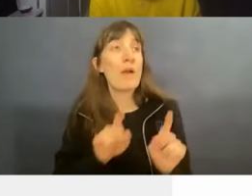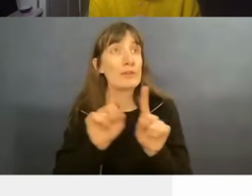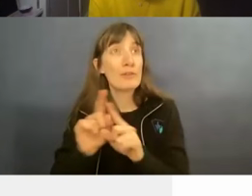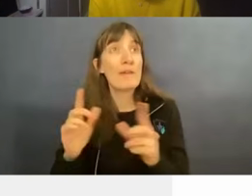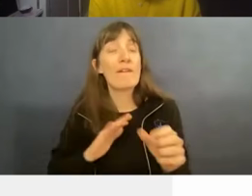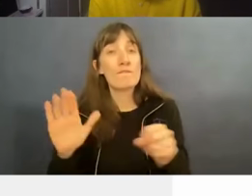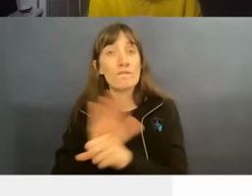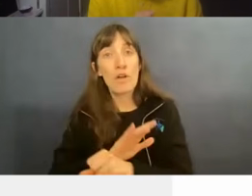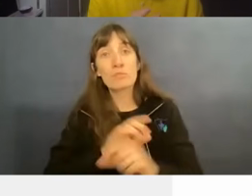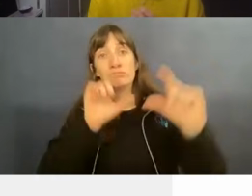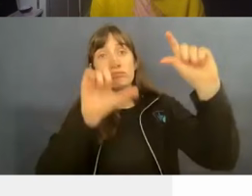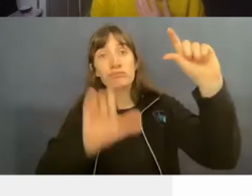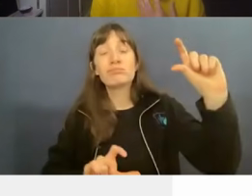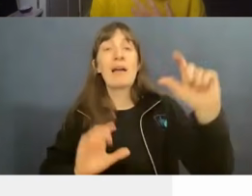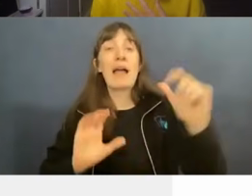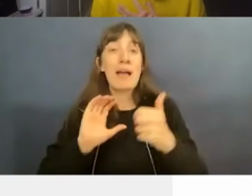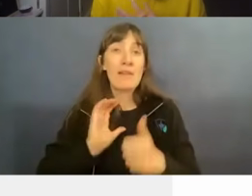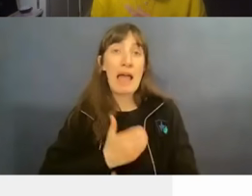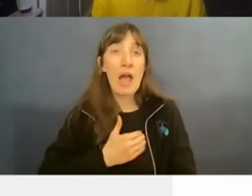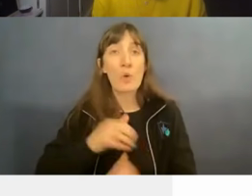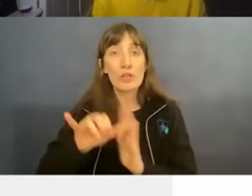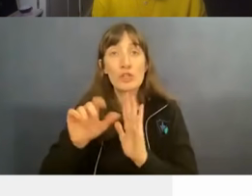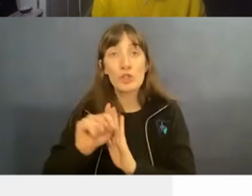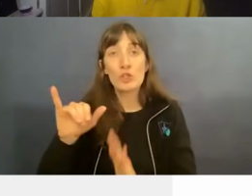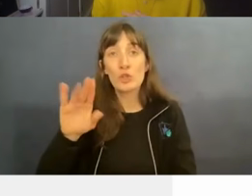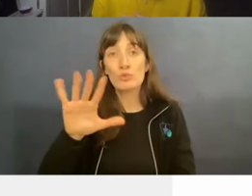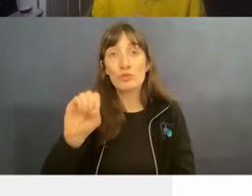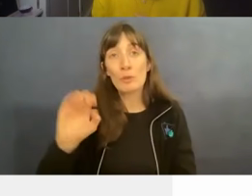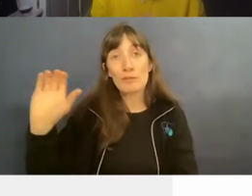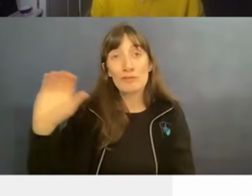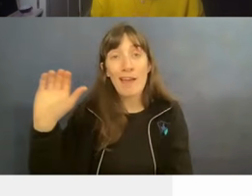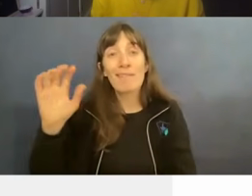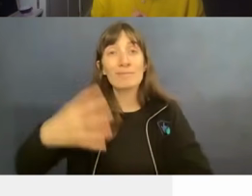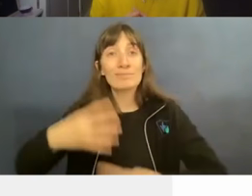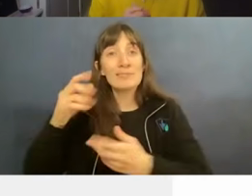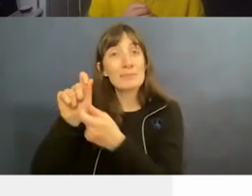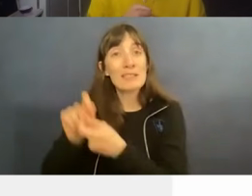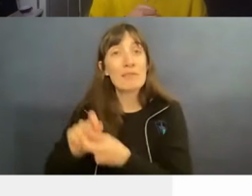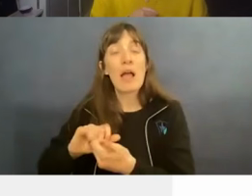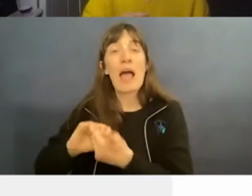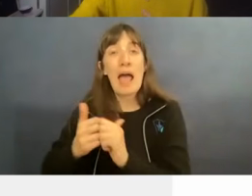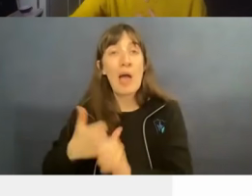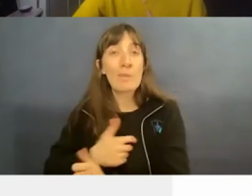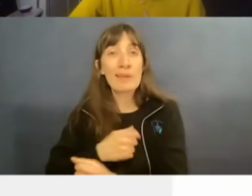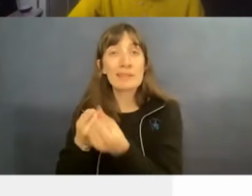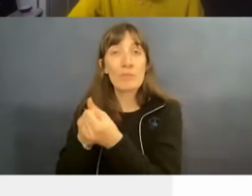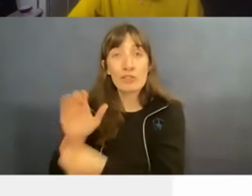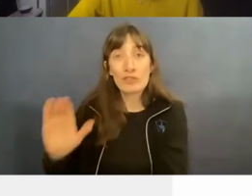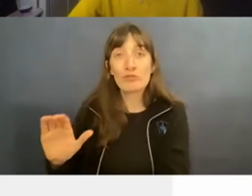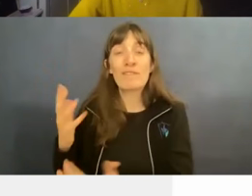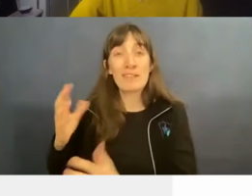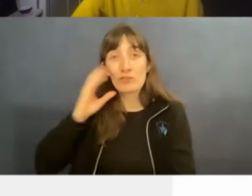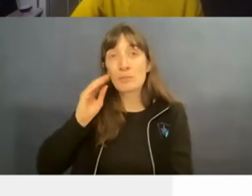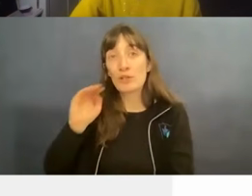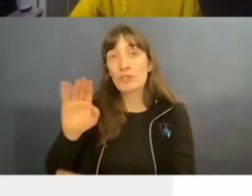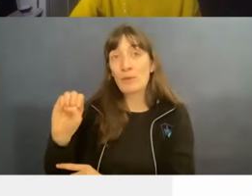on our YouTube channel that specifically talks about working with children and supporting children who have experienced abuse.